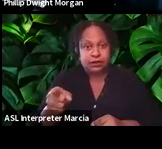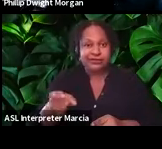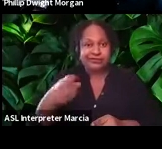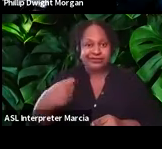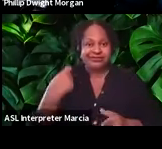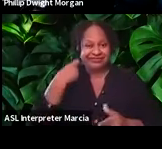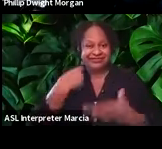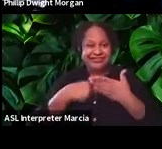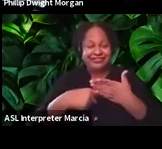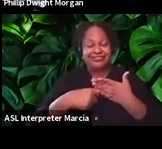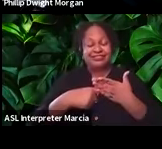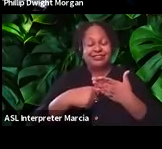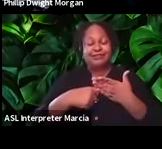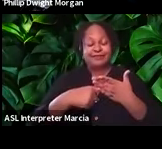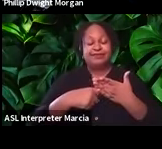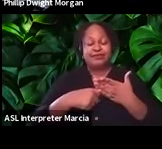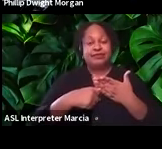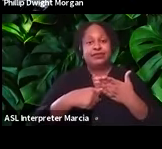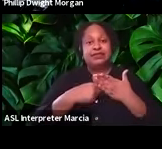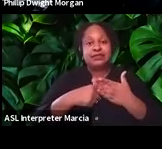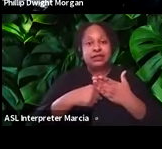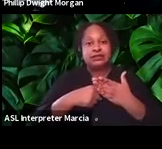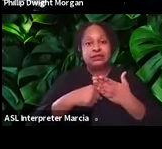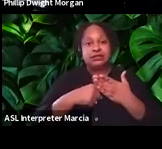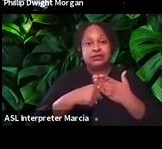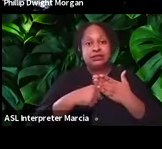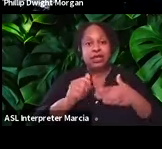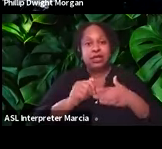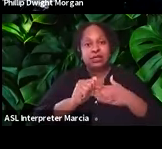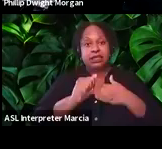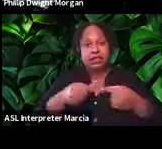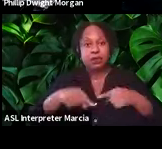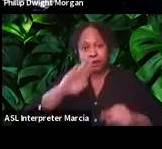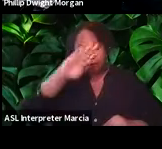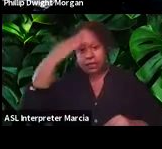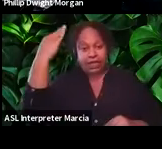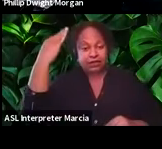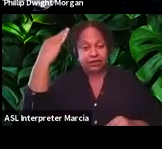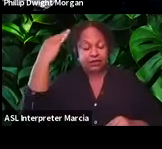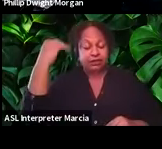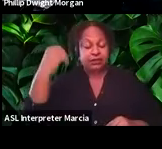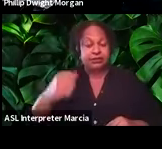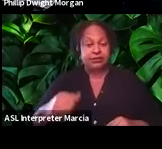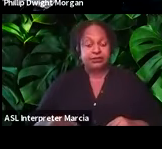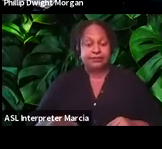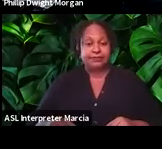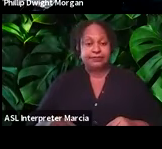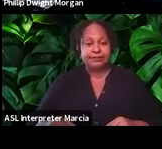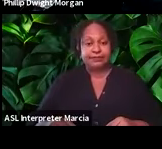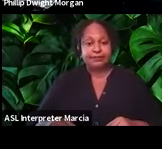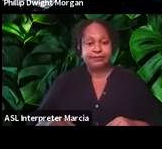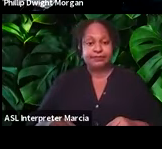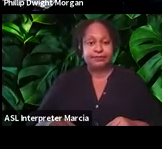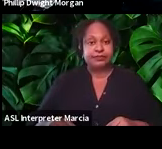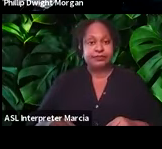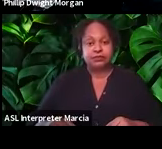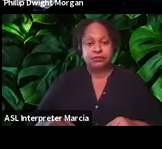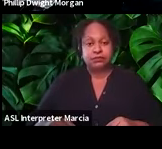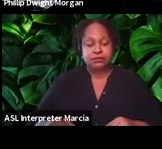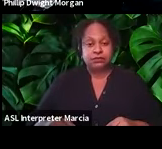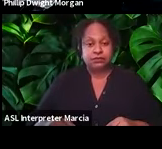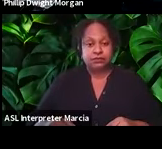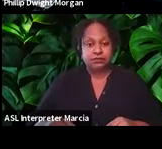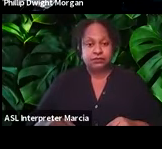talking about leading while Black, I don't think there's one person that hasn't had a reference or a